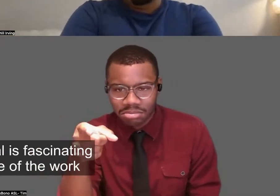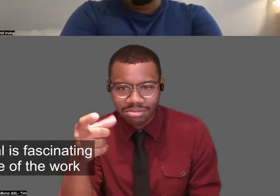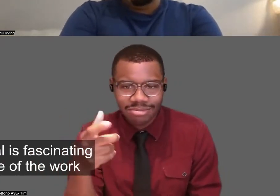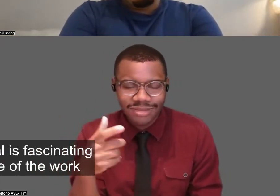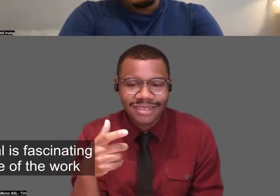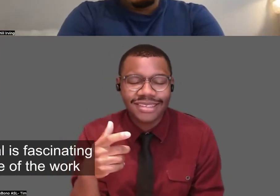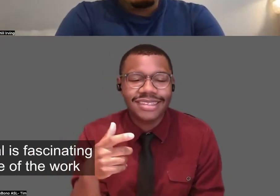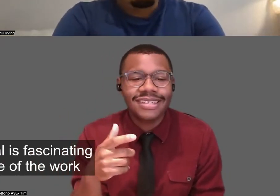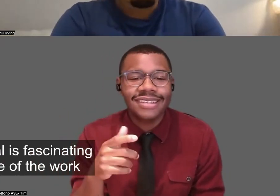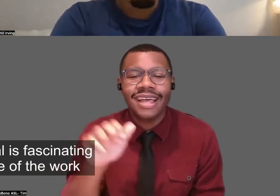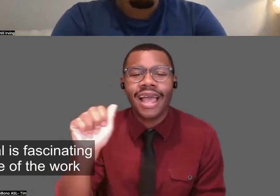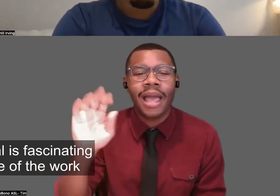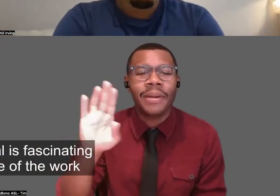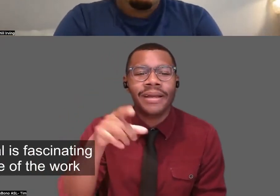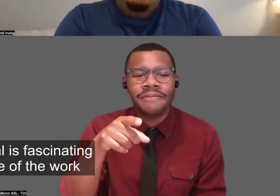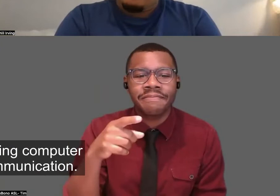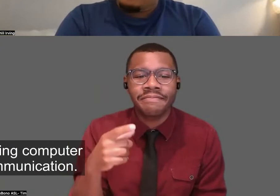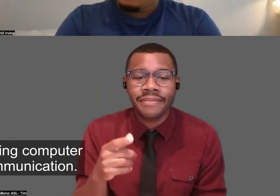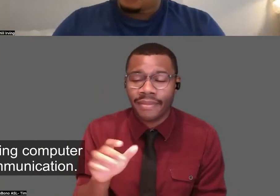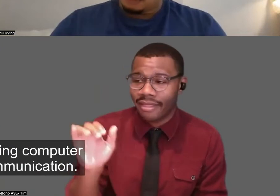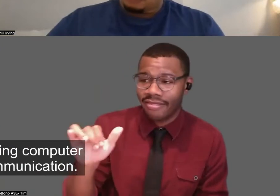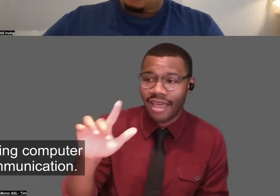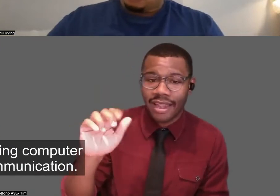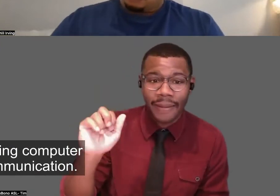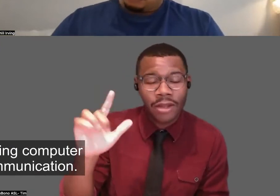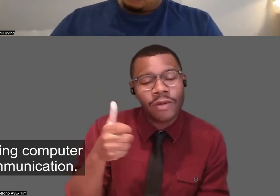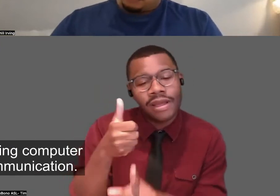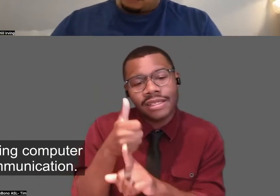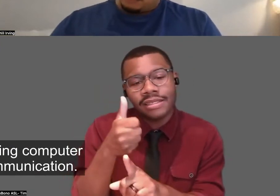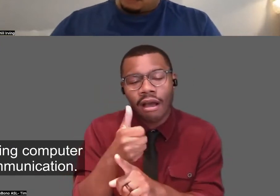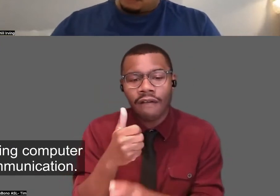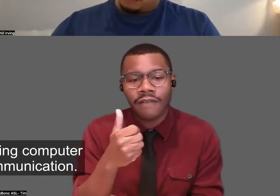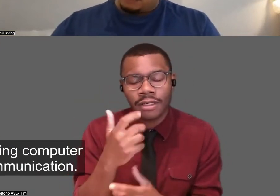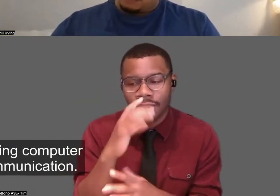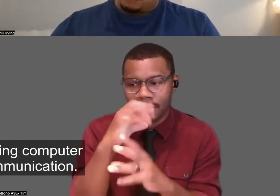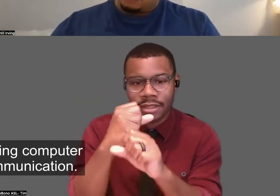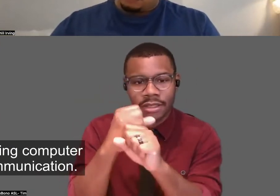So the libidinal is fascinating to me because of the work that I do studying computer